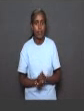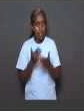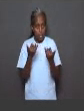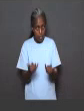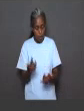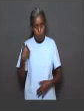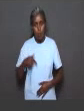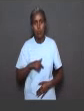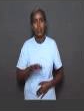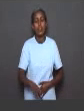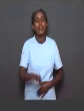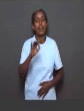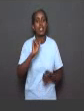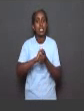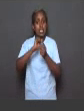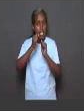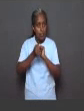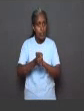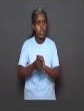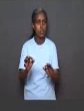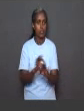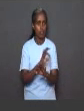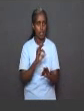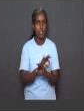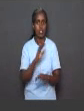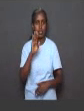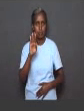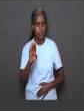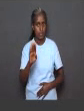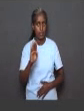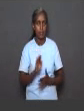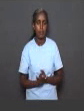Now we find the inverse of function b.